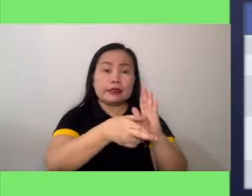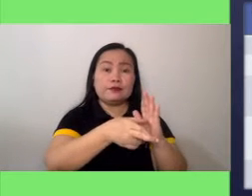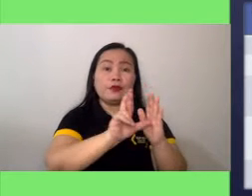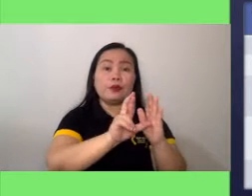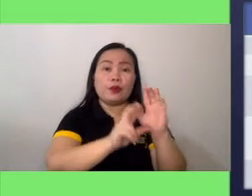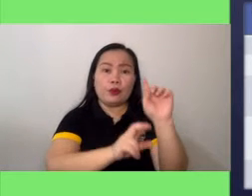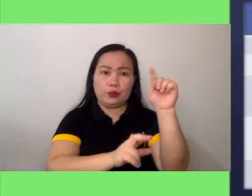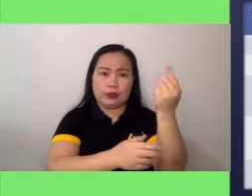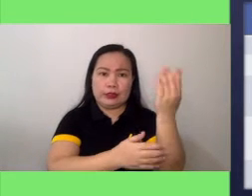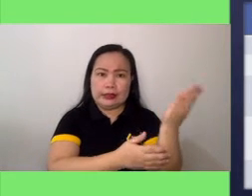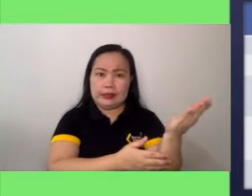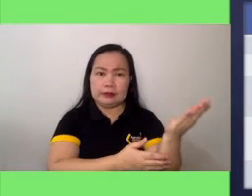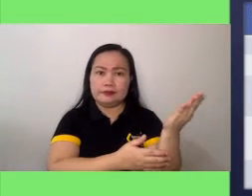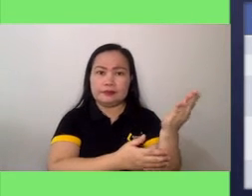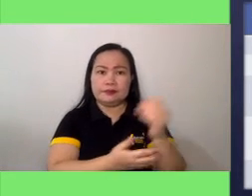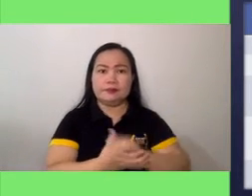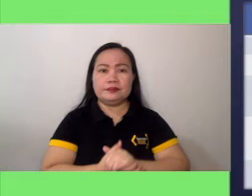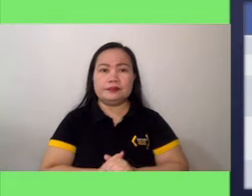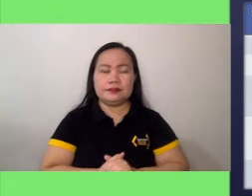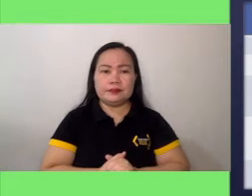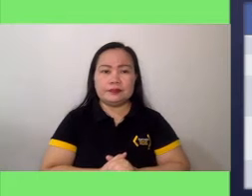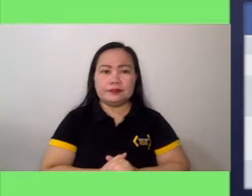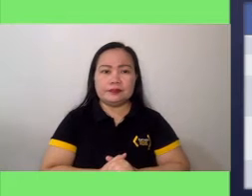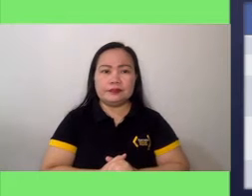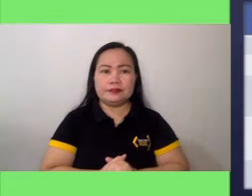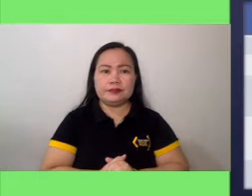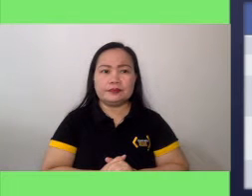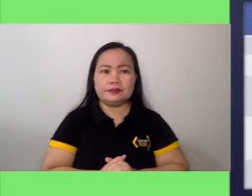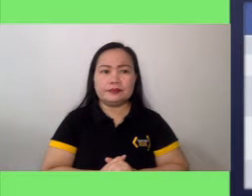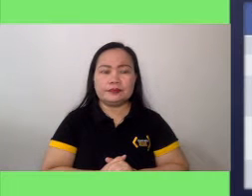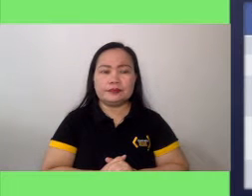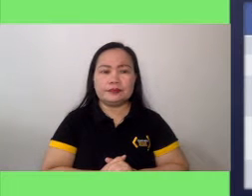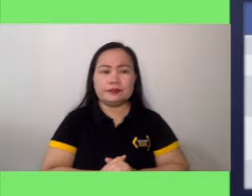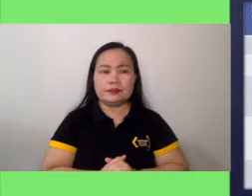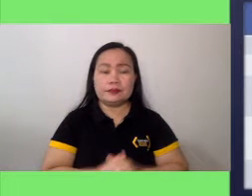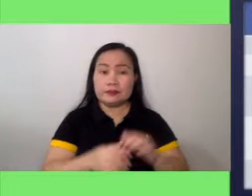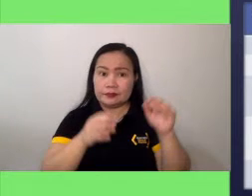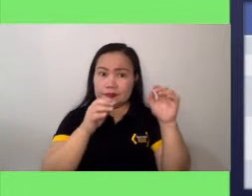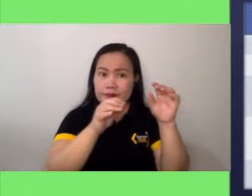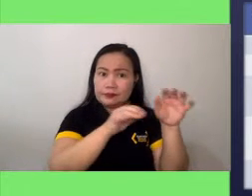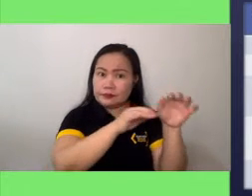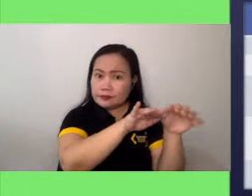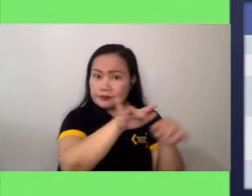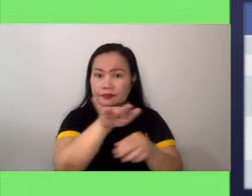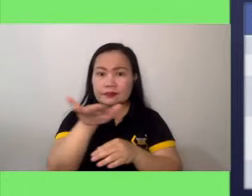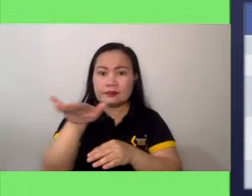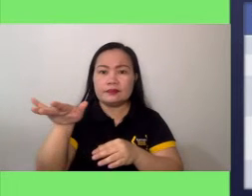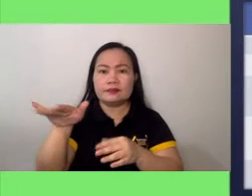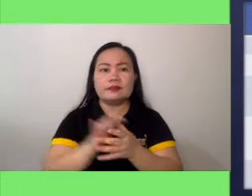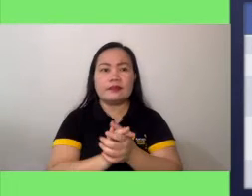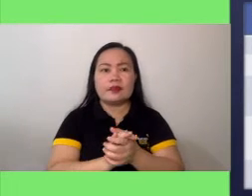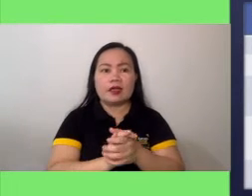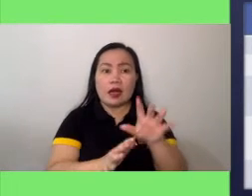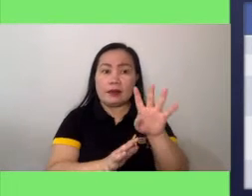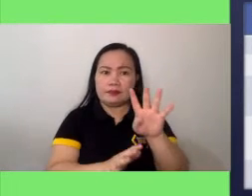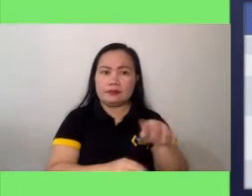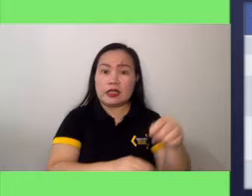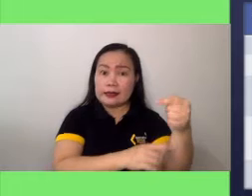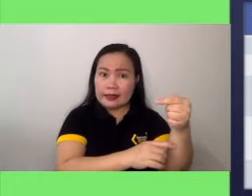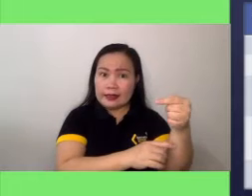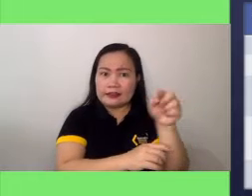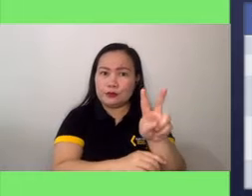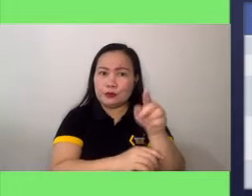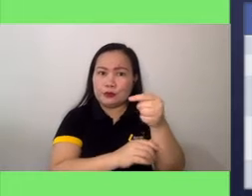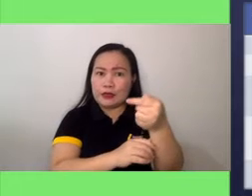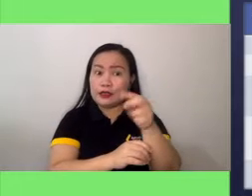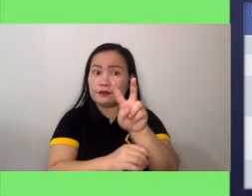kasi na-discuss naman na to doon sa previous tutorial natin. So, expanded notation, pag in-expand natin ito, ibig sabihin 4 na